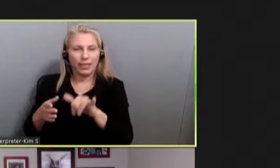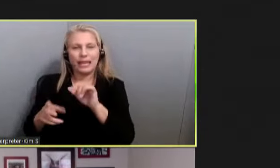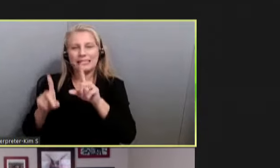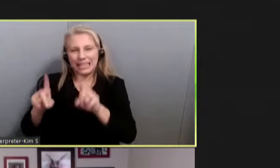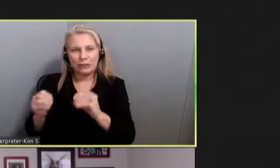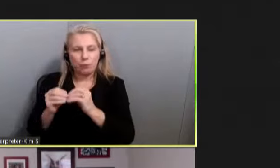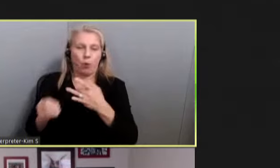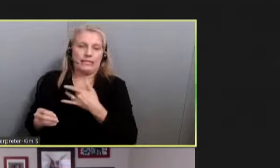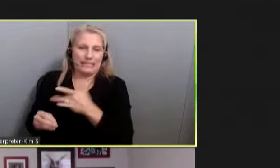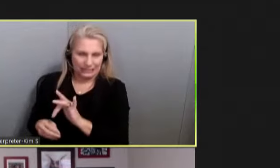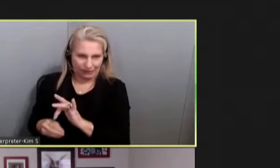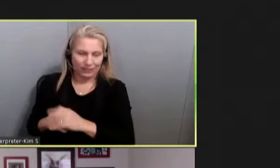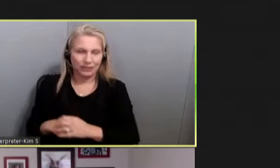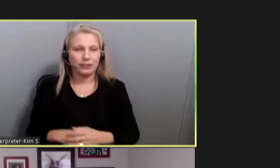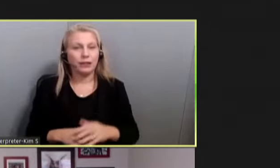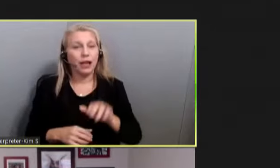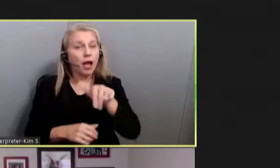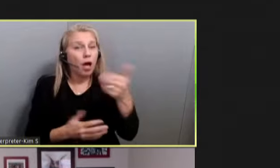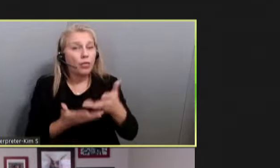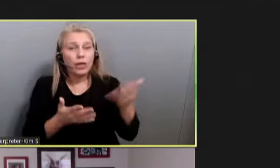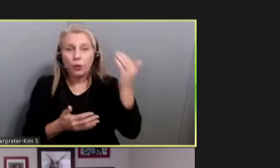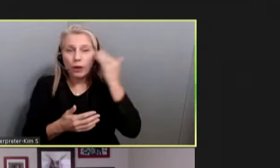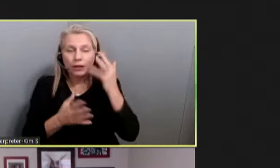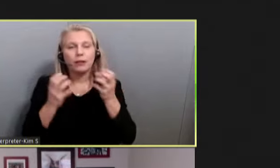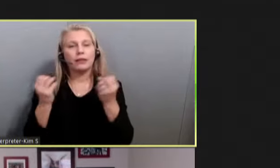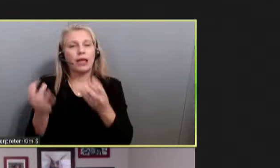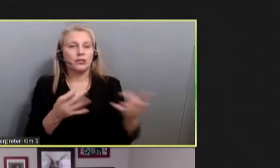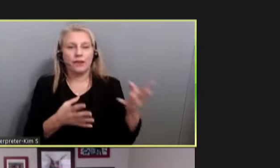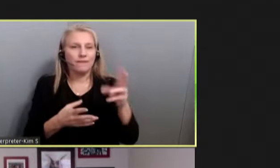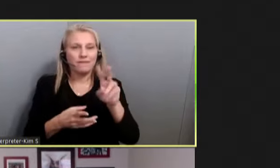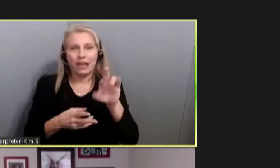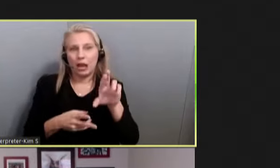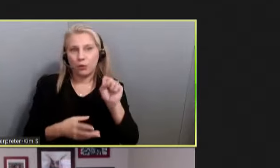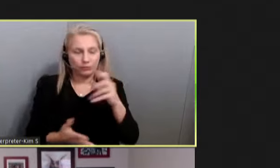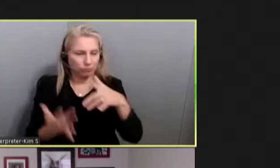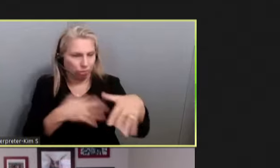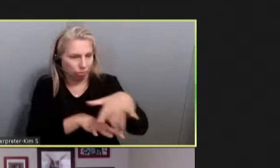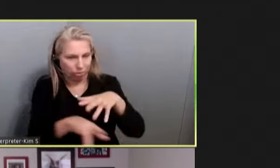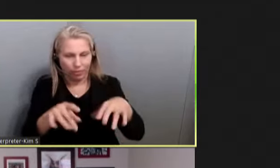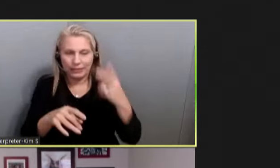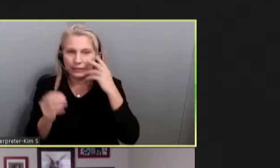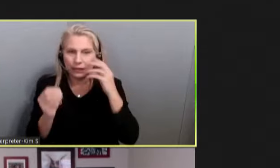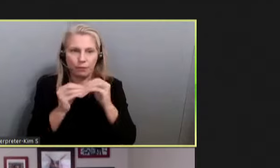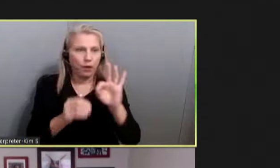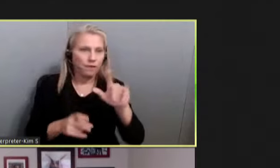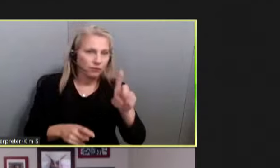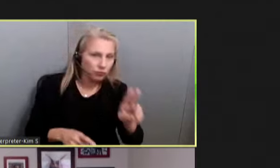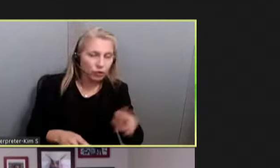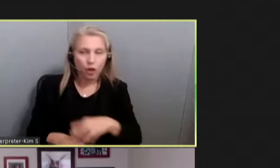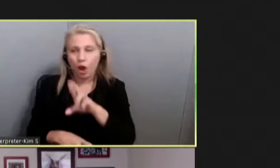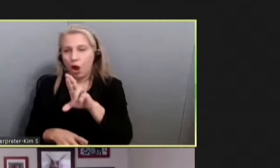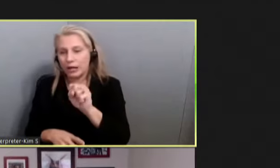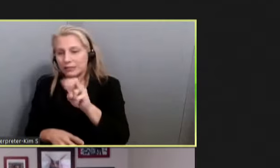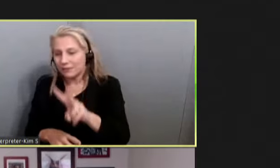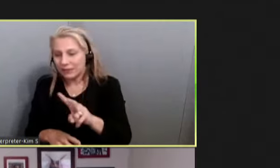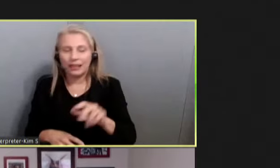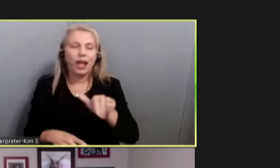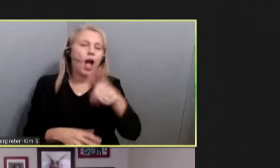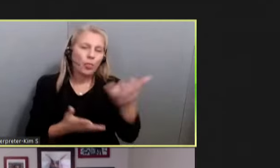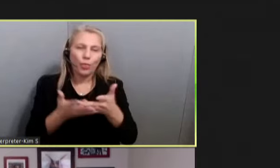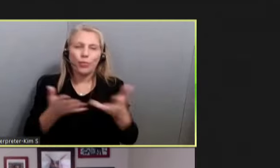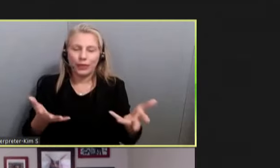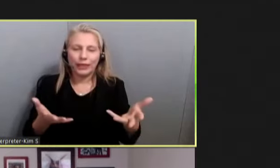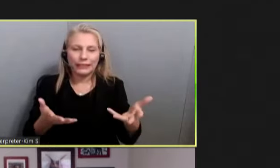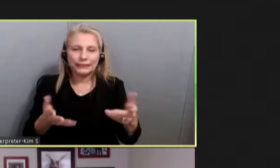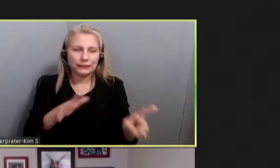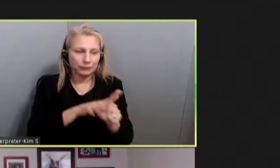sensitive. The other thing to be aware of is there are lots of viruses circulating. We've started to see more influenza, there's RSV virus, there's lots of other things out